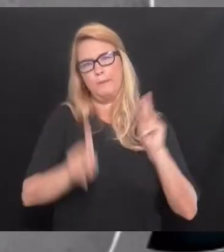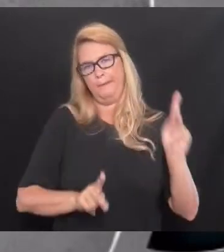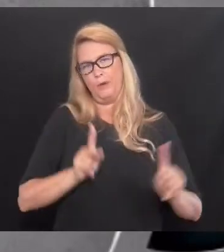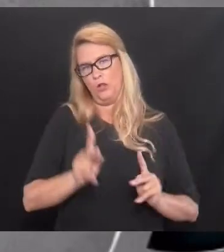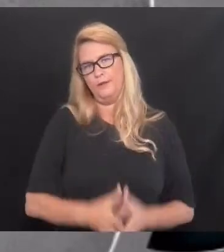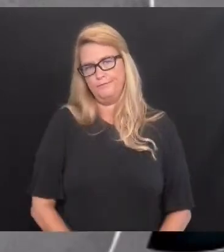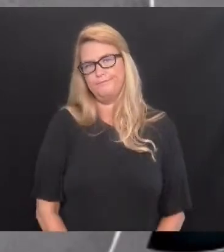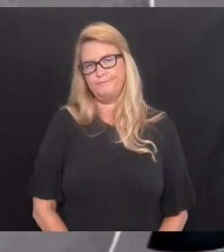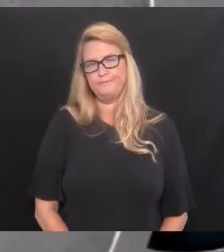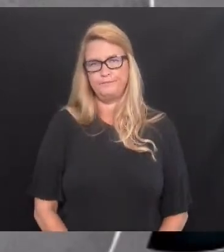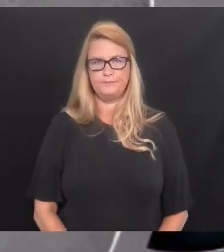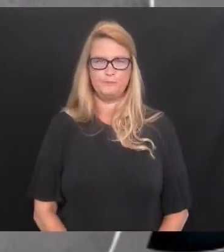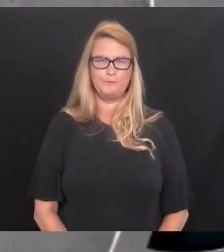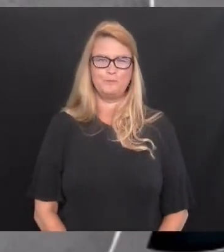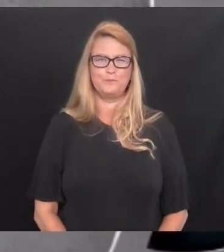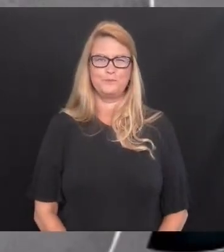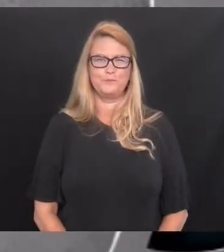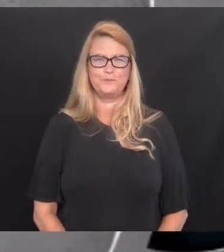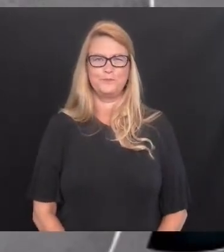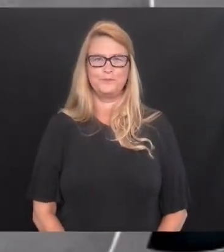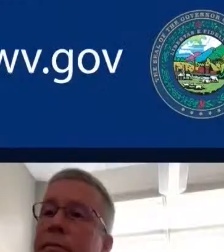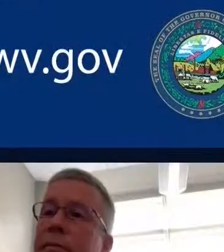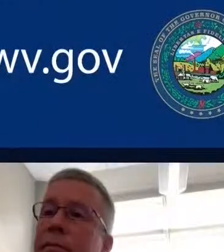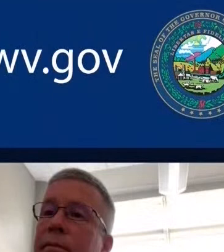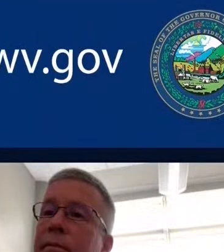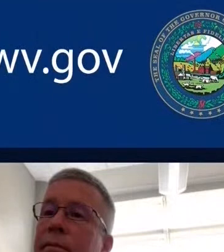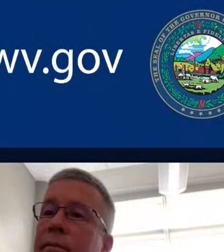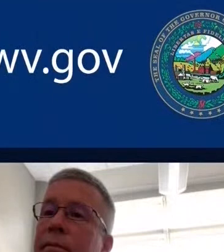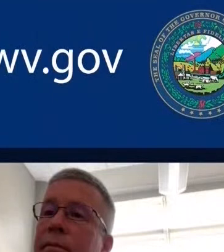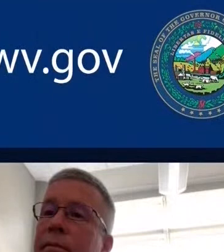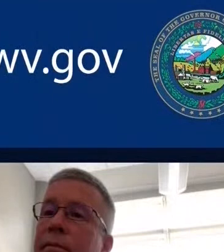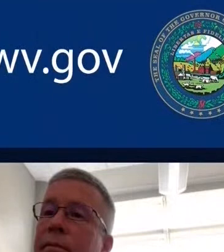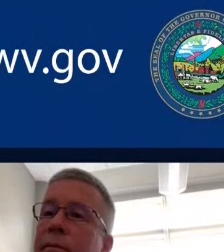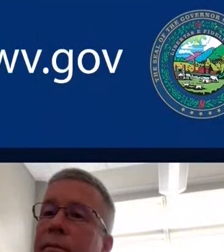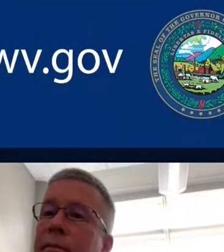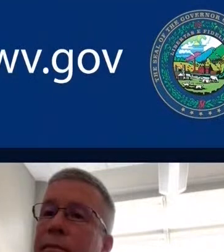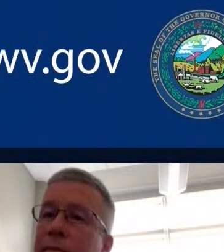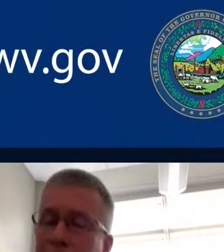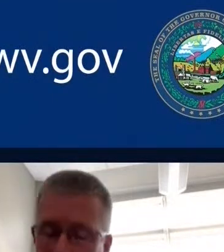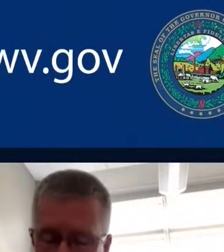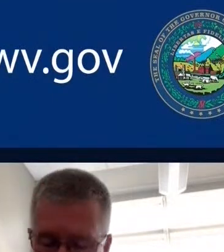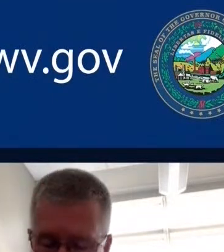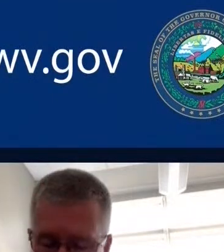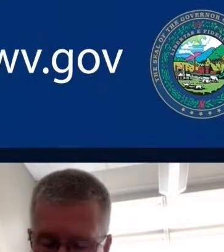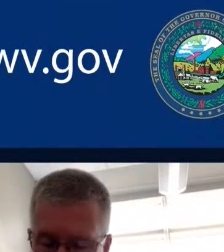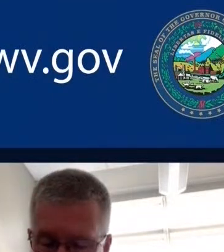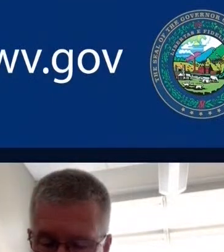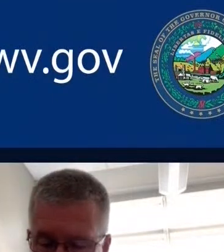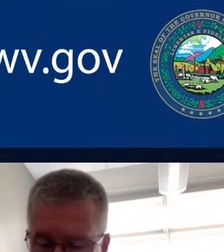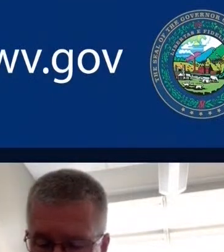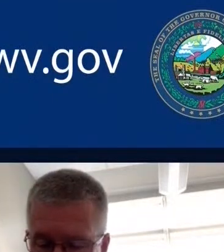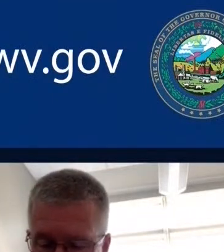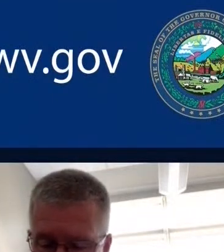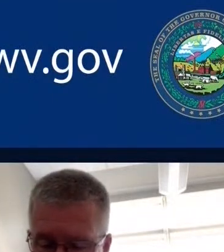Thanks. All right, thank you, Marley. Next to Brad McElhenney with West Virginia Metro News.